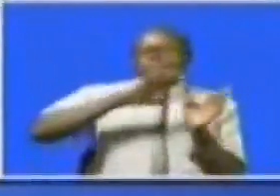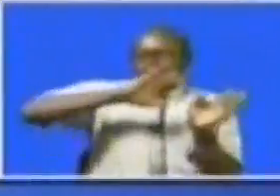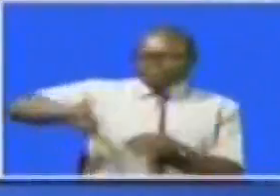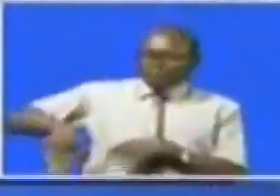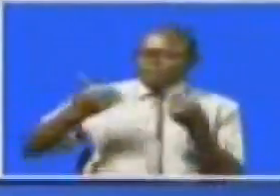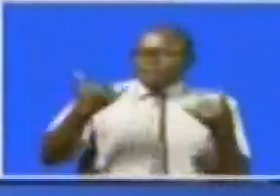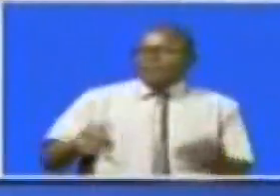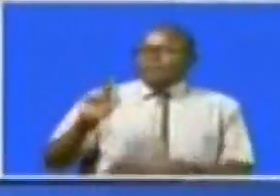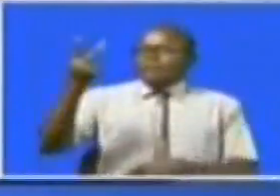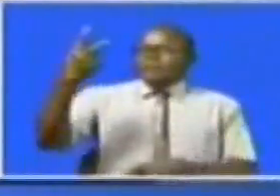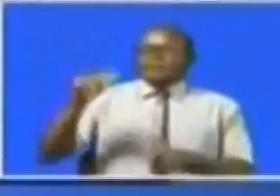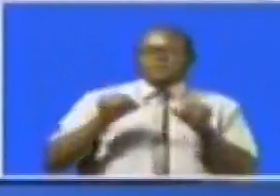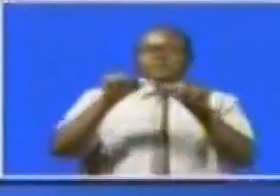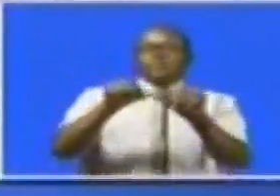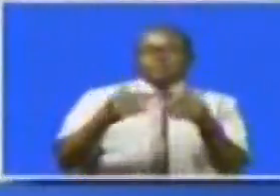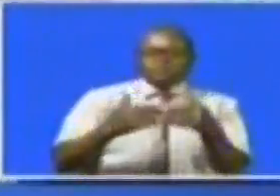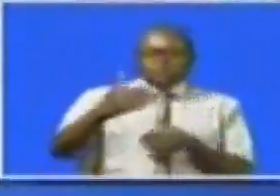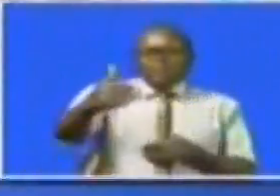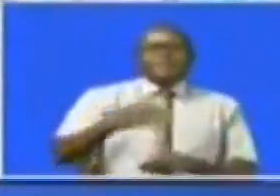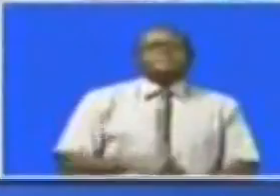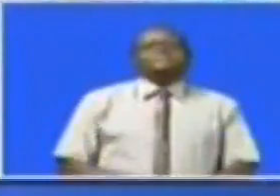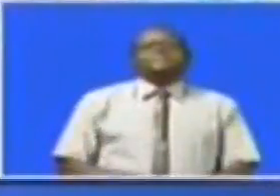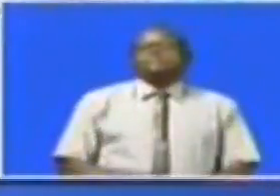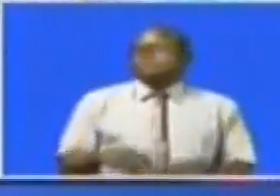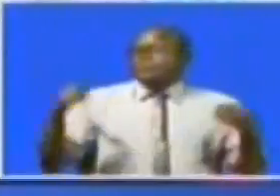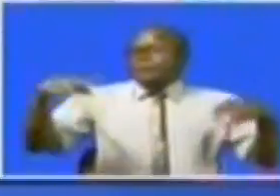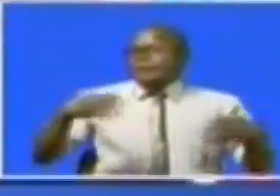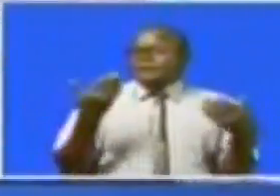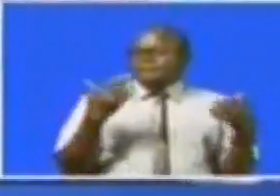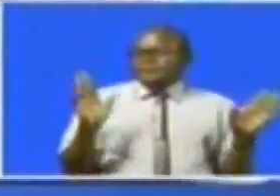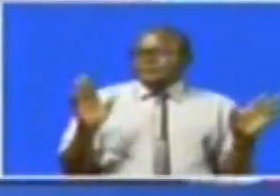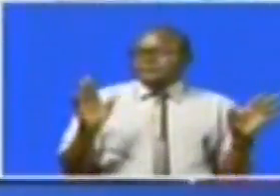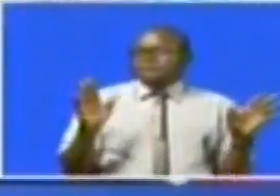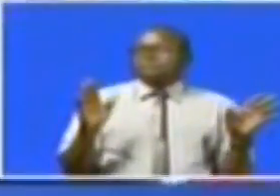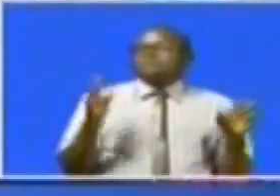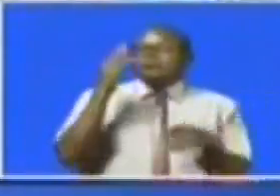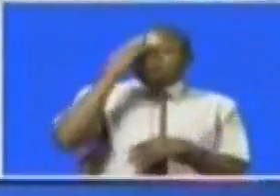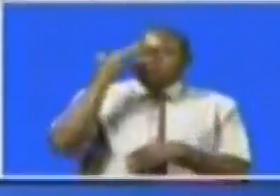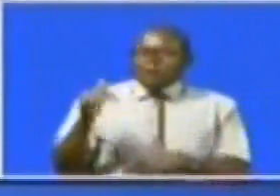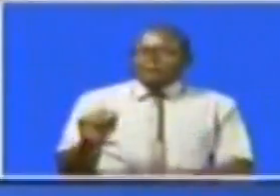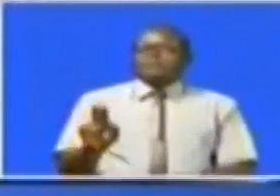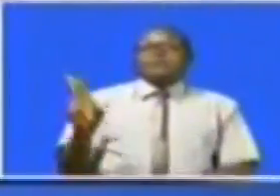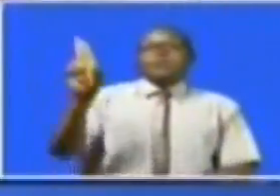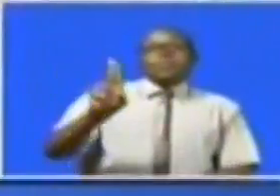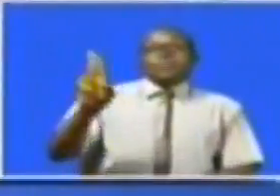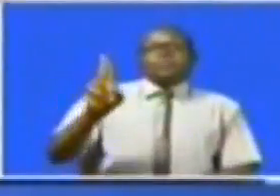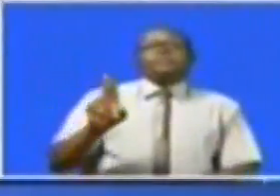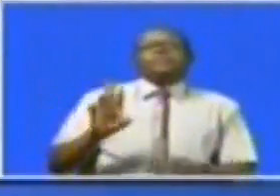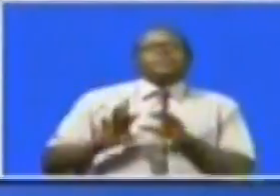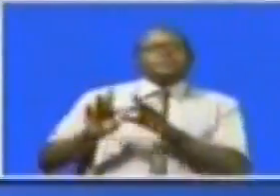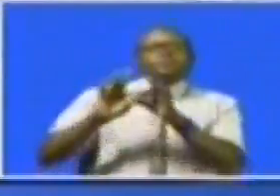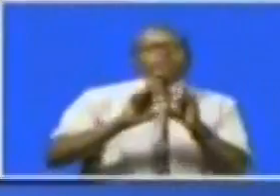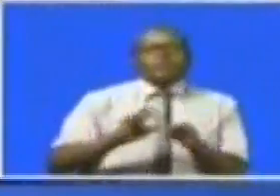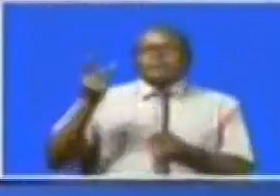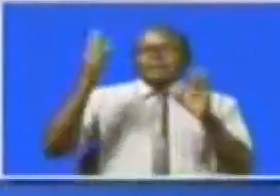nyuma wa Kenya waende mbele. Sini kweli? Ndio mnaona rais ameunganisha wa